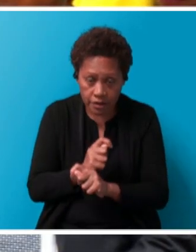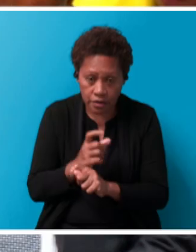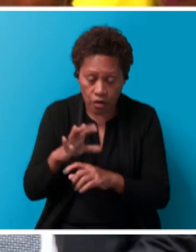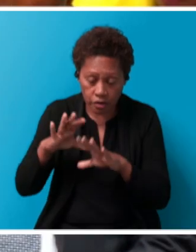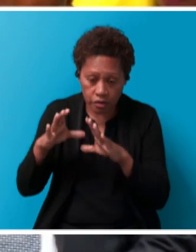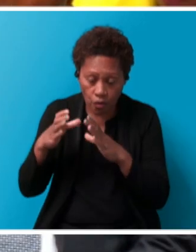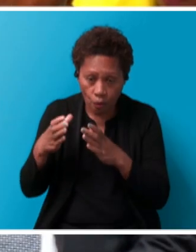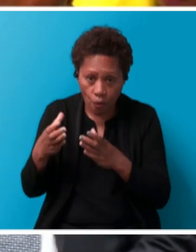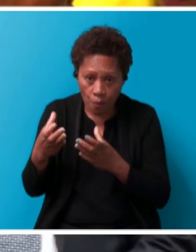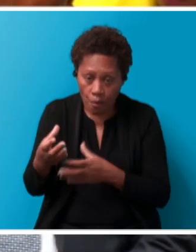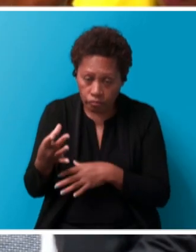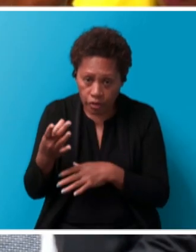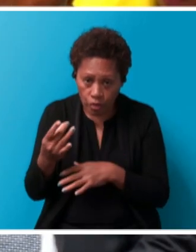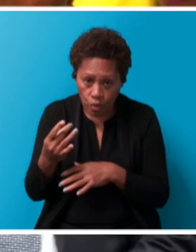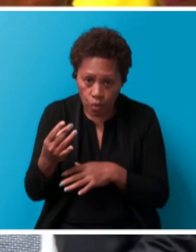prices,